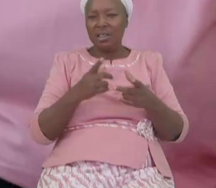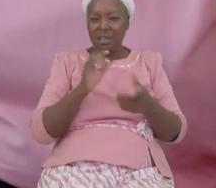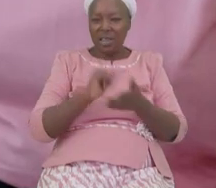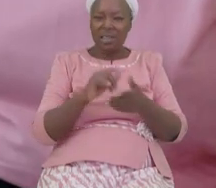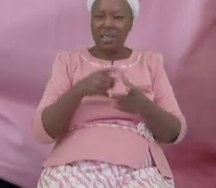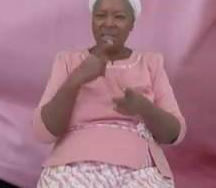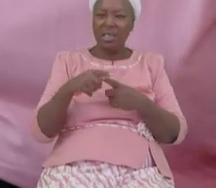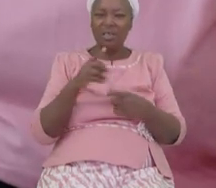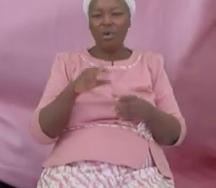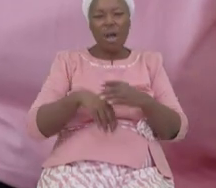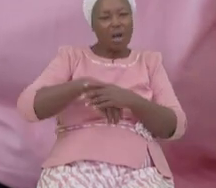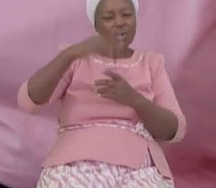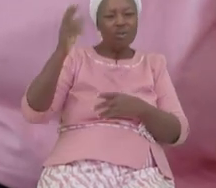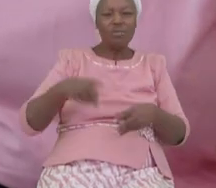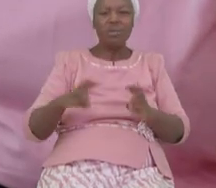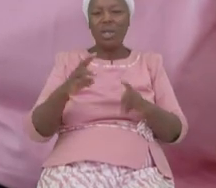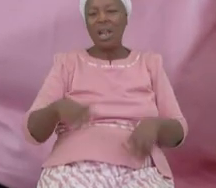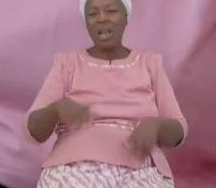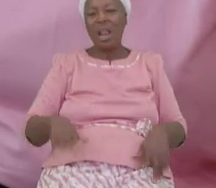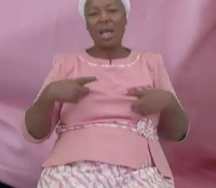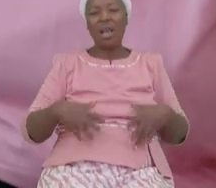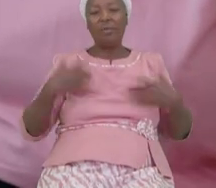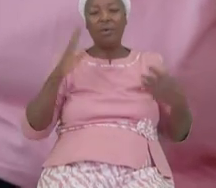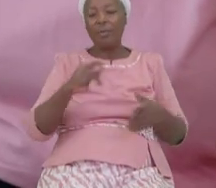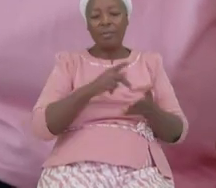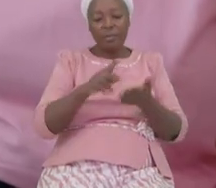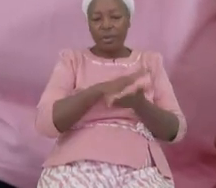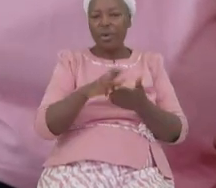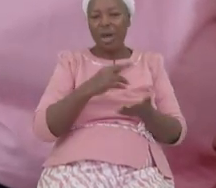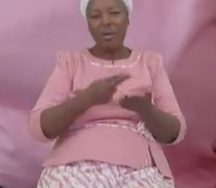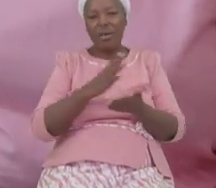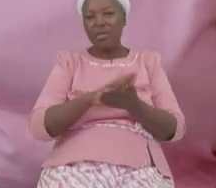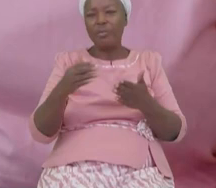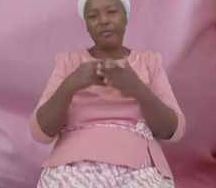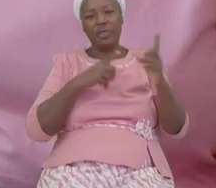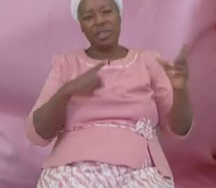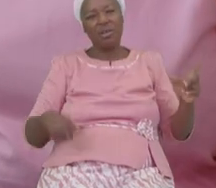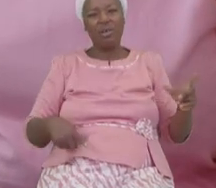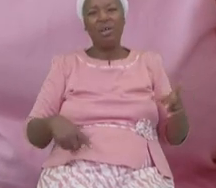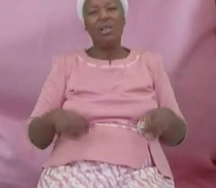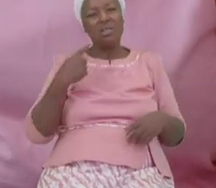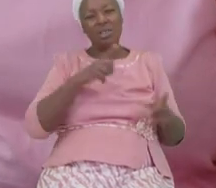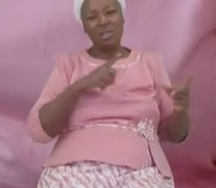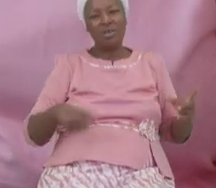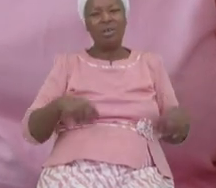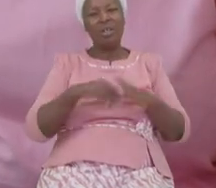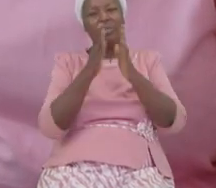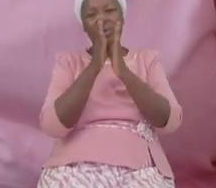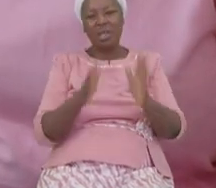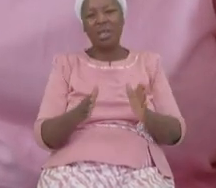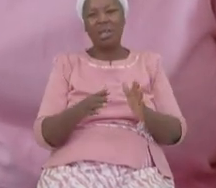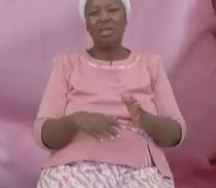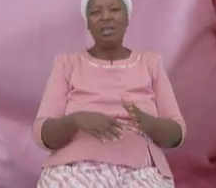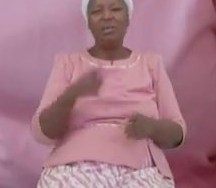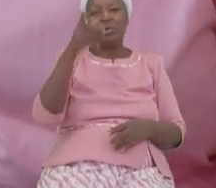outward life will be pure, will be righteous before the Lord. Tell the Lord, tell the Lord, he knows when we